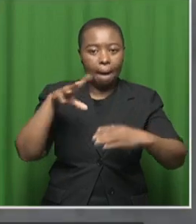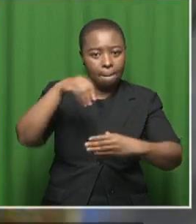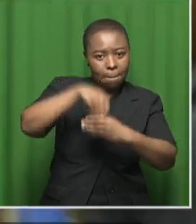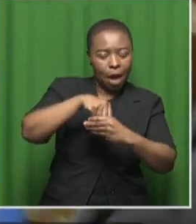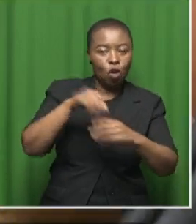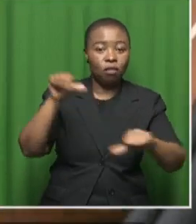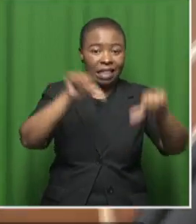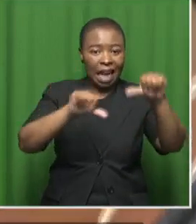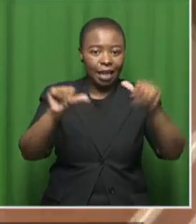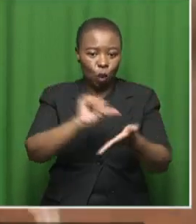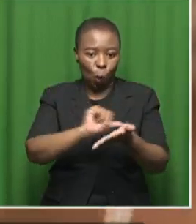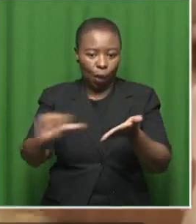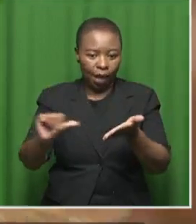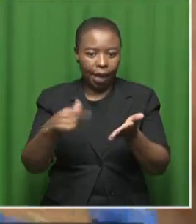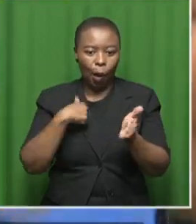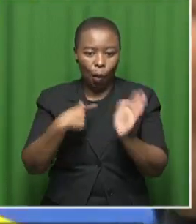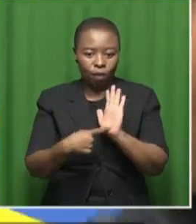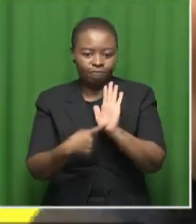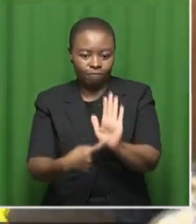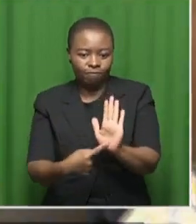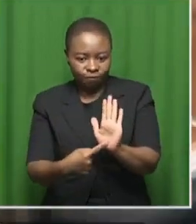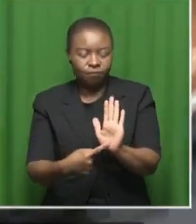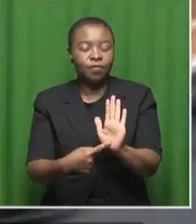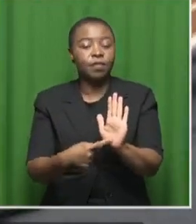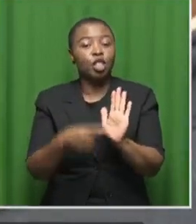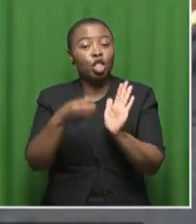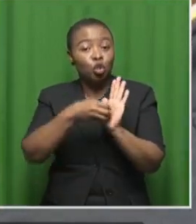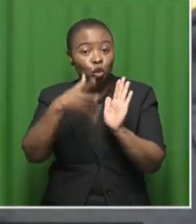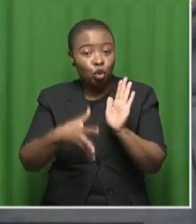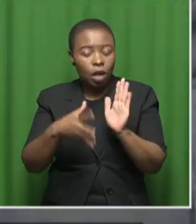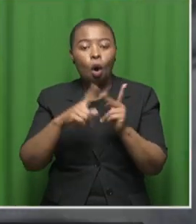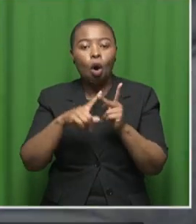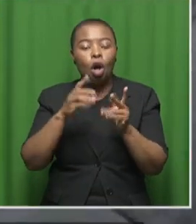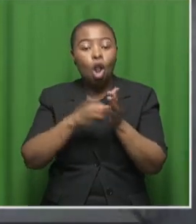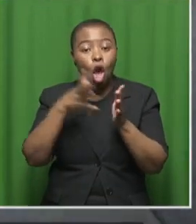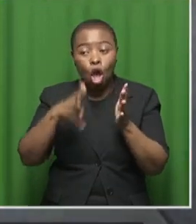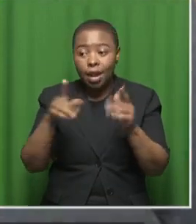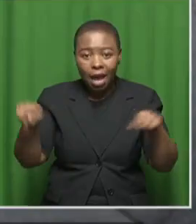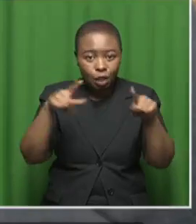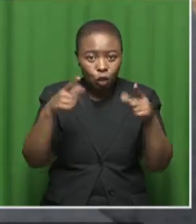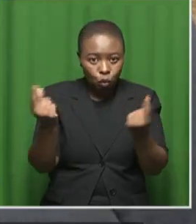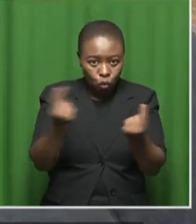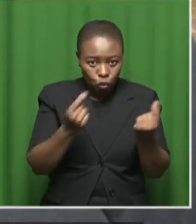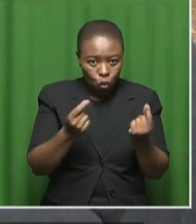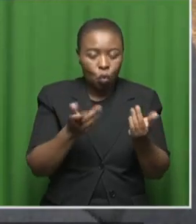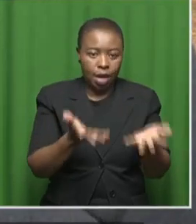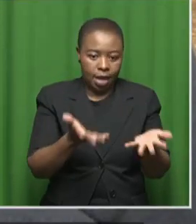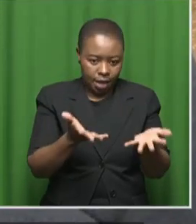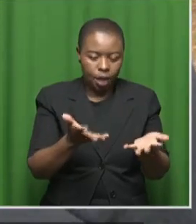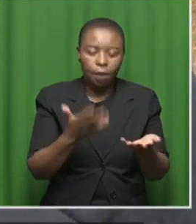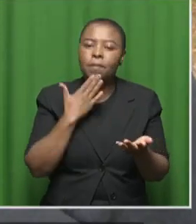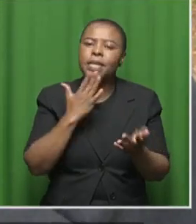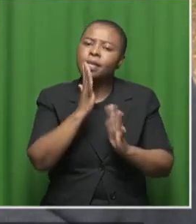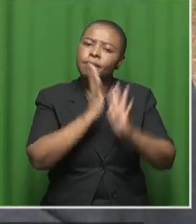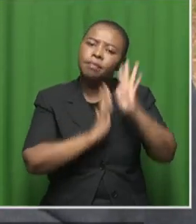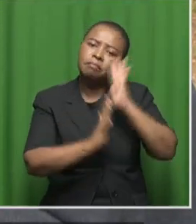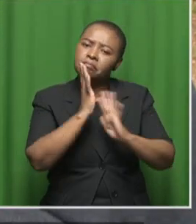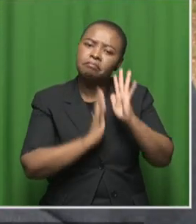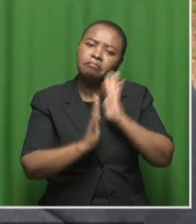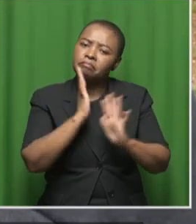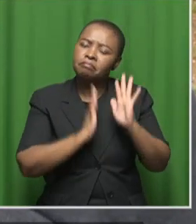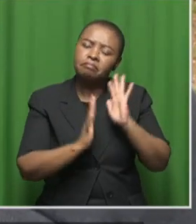We showcase some of the things that the students or the learners are doing. Munei, briefly tell us about how did you end